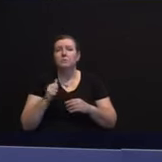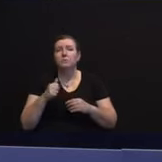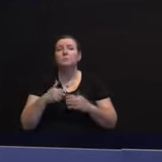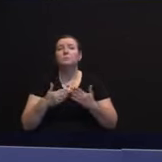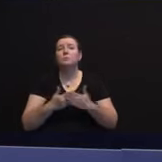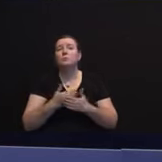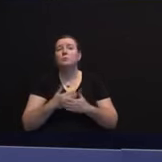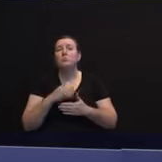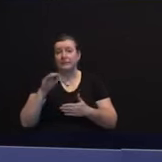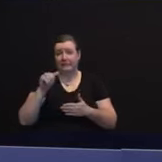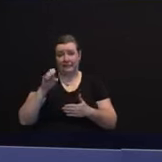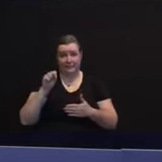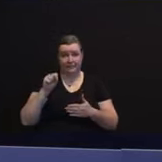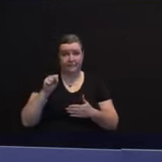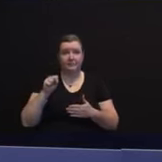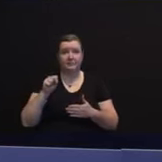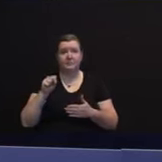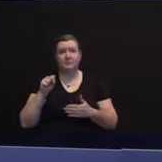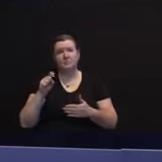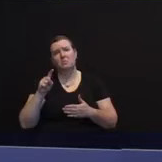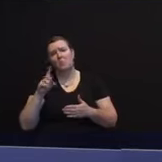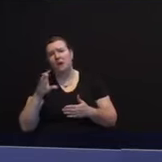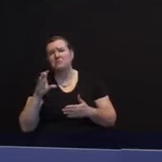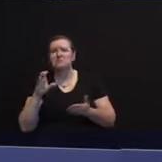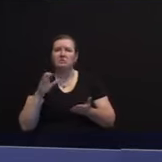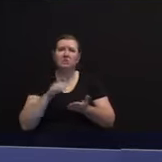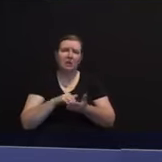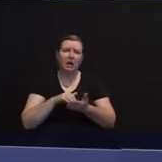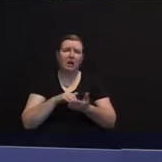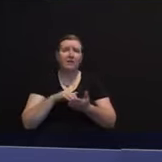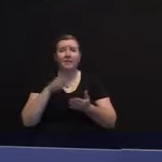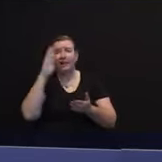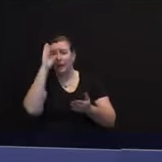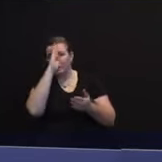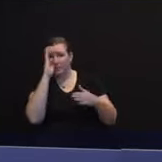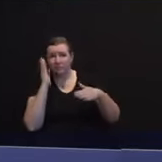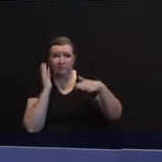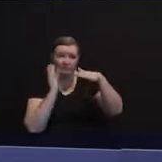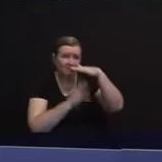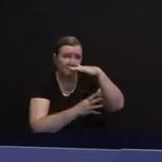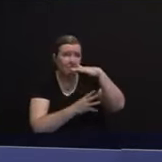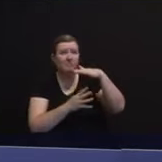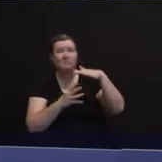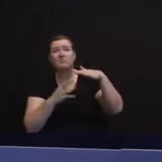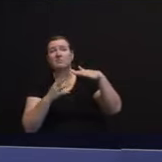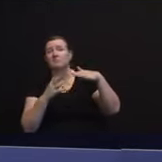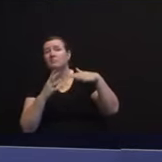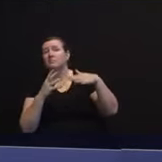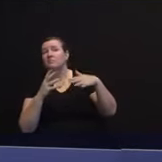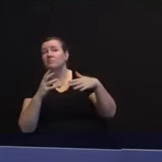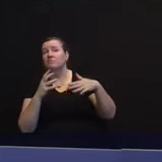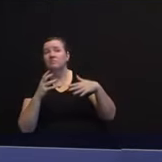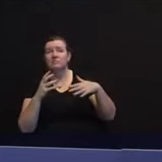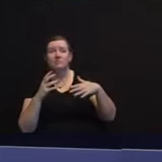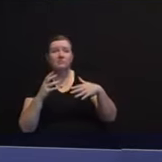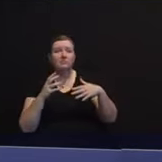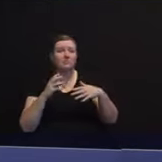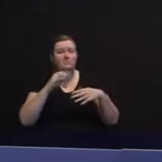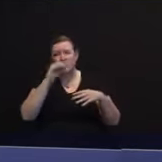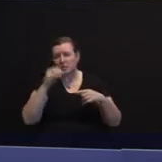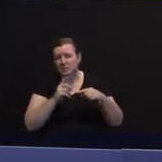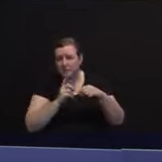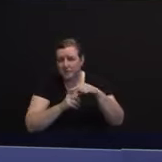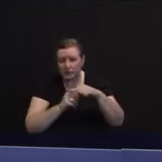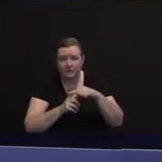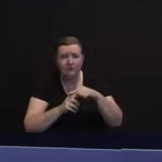100,000, new hospital admissions, hospital census, ICU census, percent positivity, and COVID-like